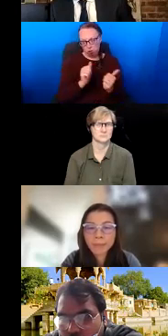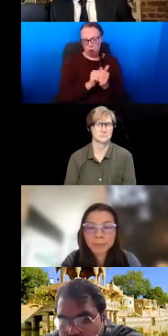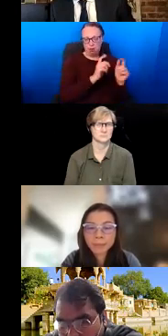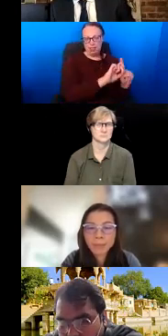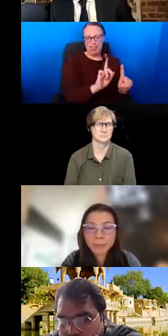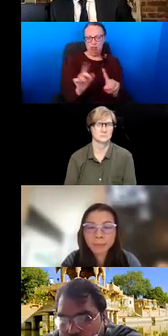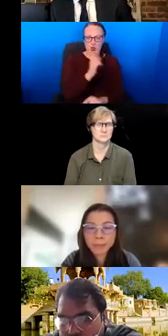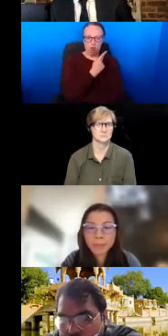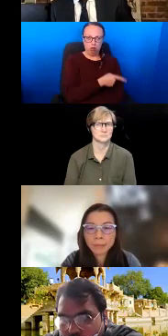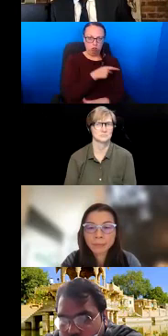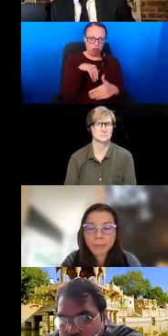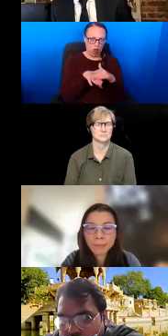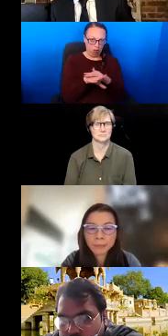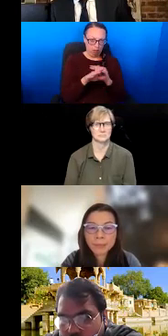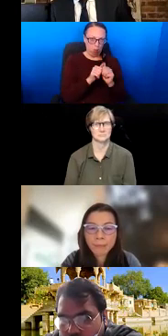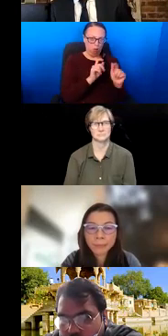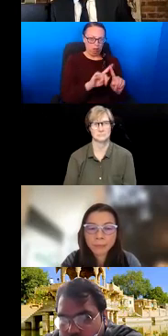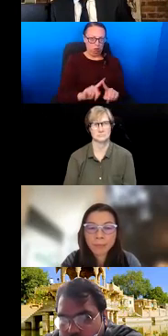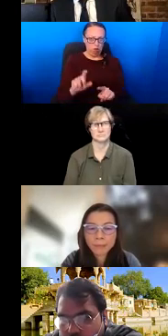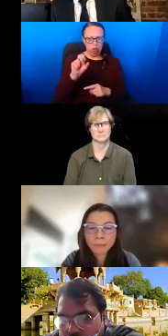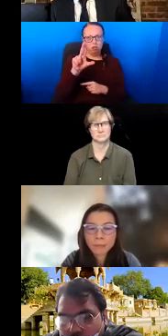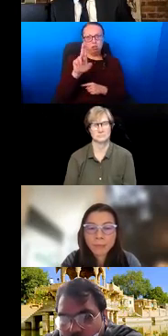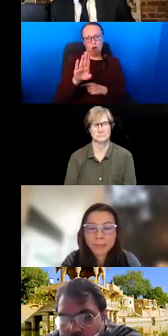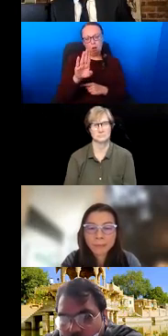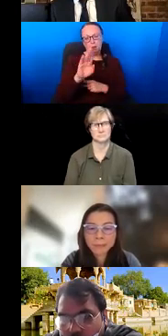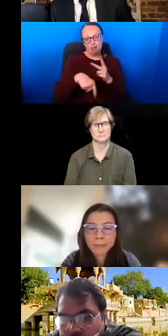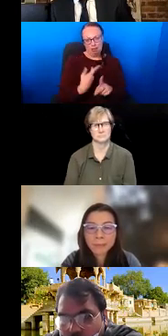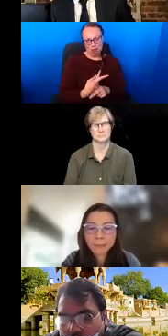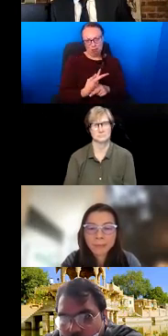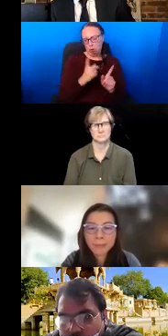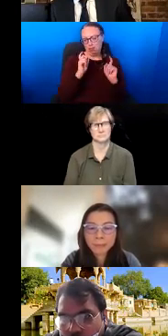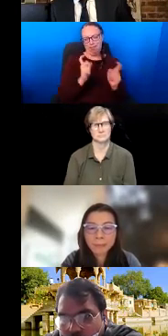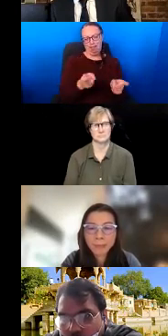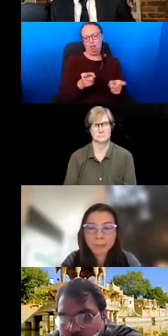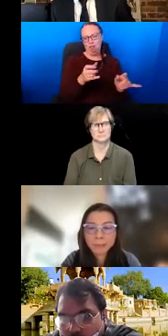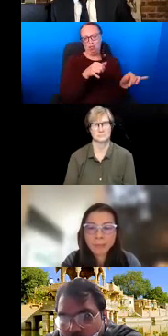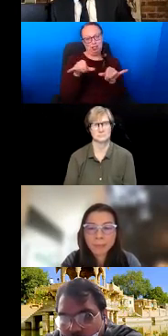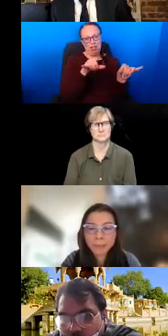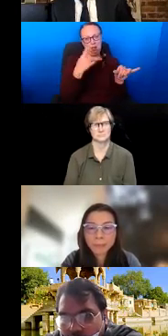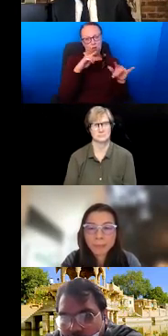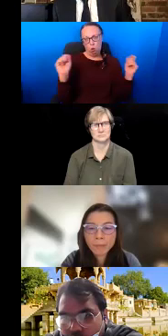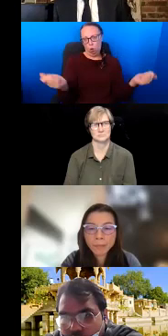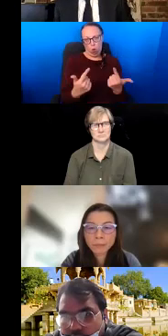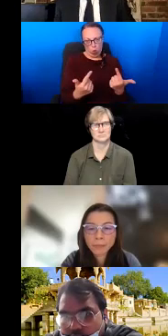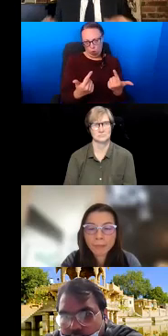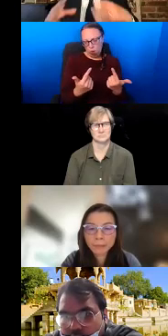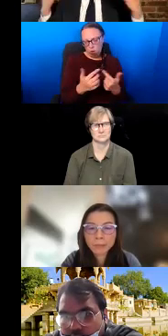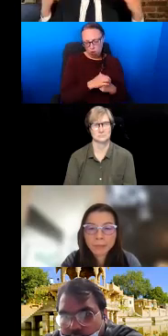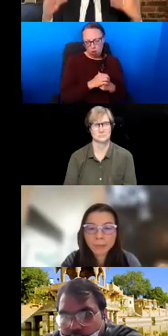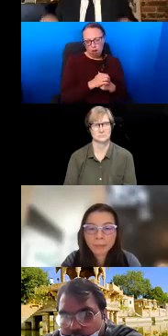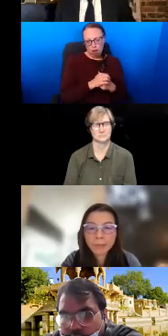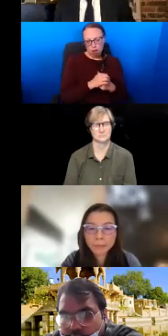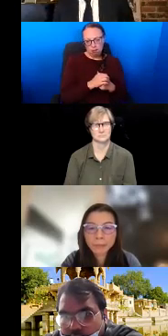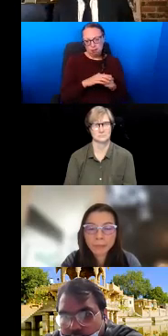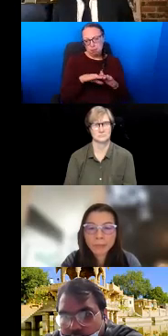patients, and coming in with the different subtypes, and so we applied the same montage to all of them, and basically